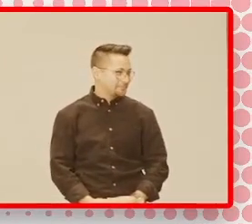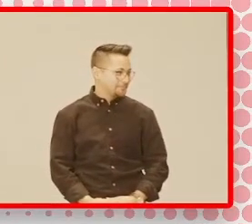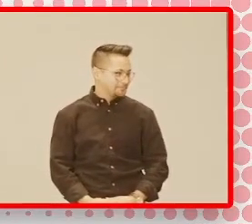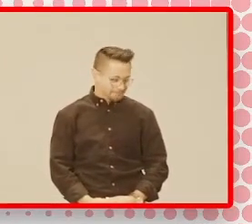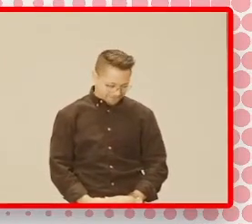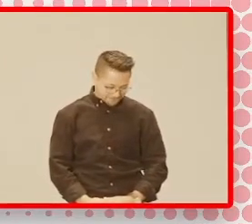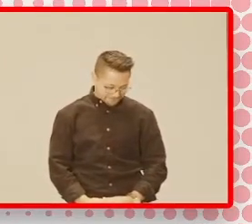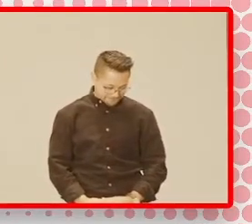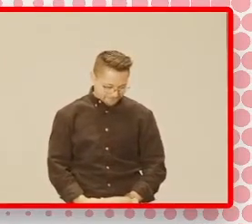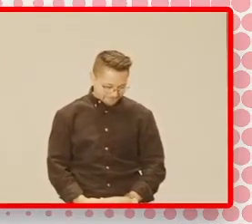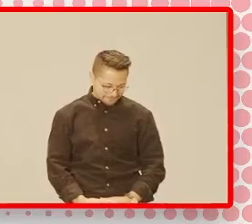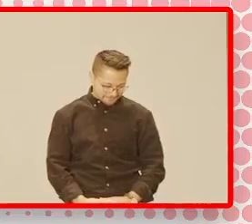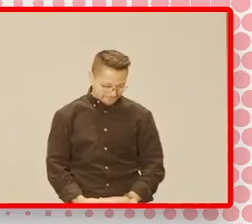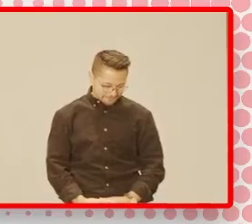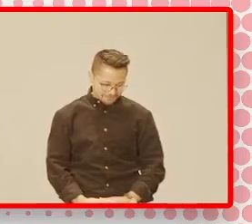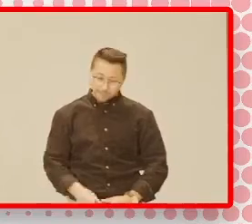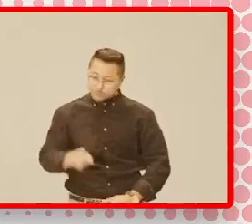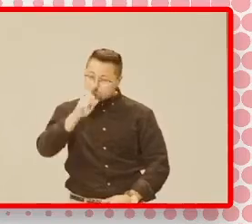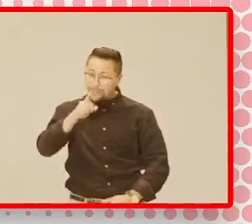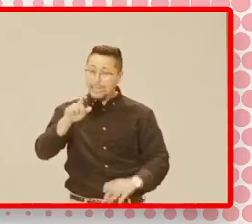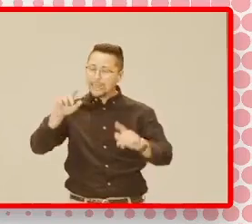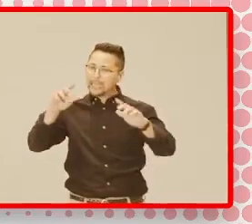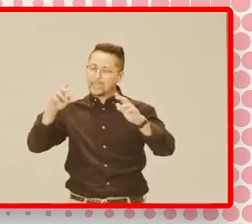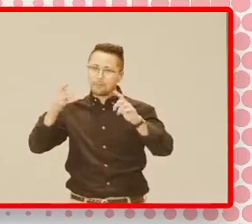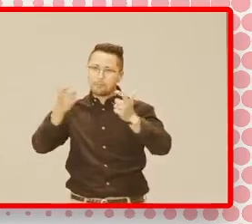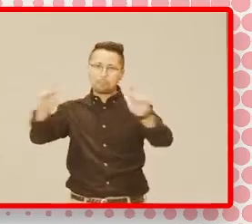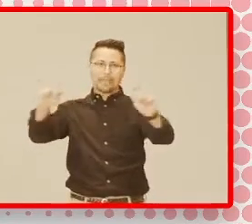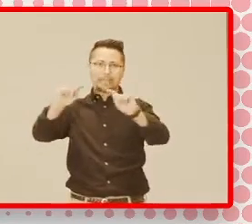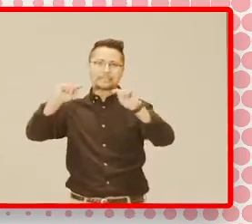It takes a freaking team.